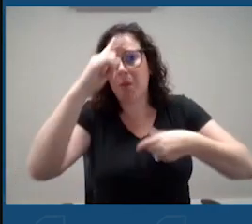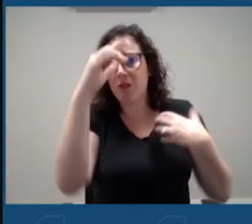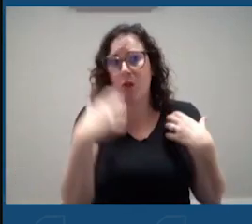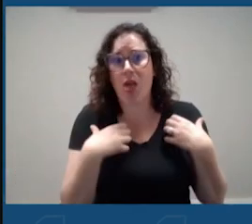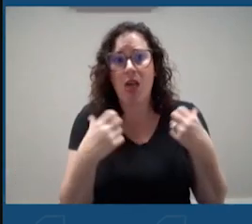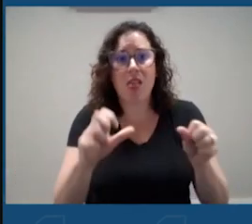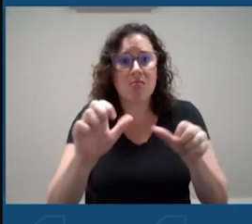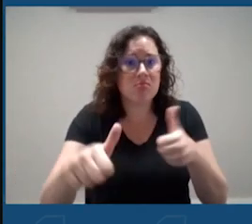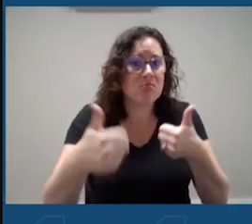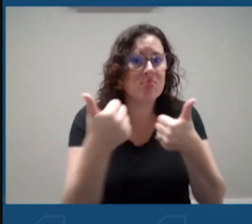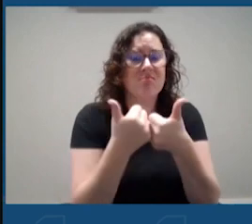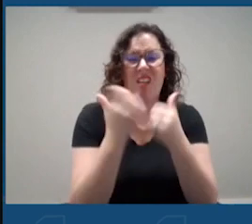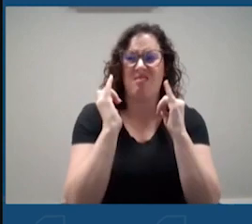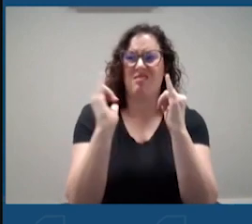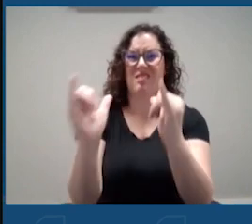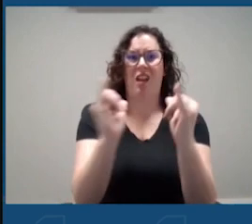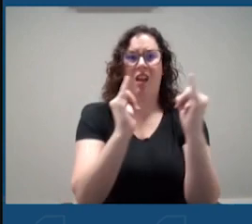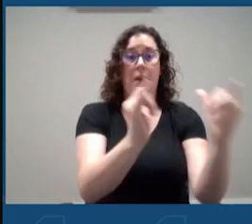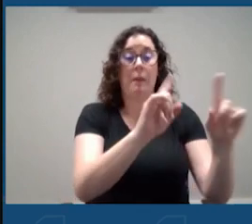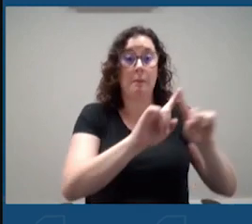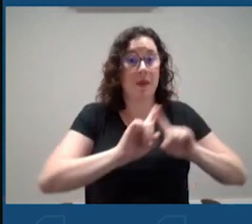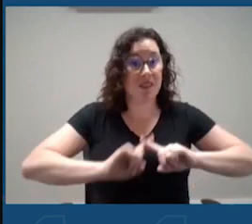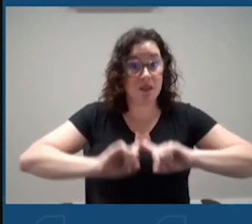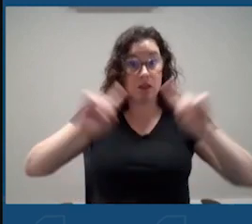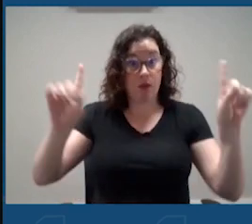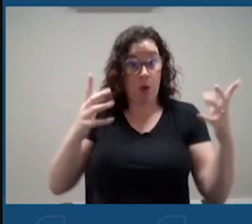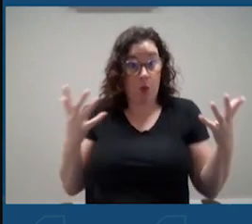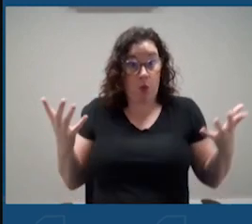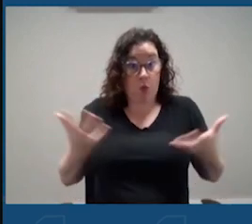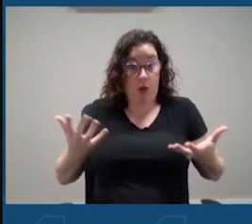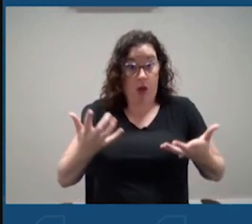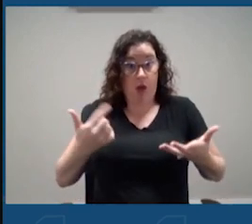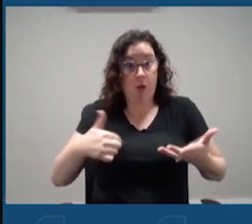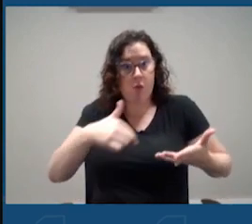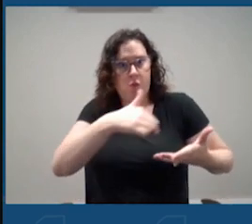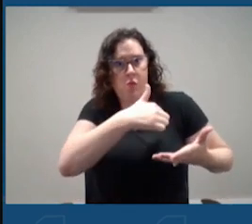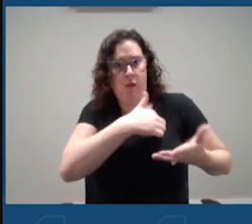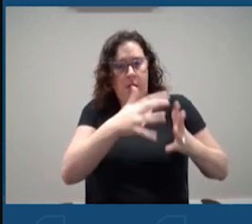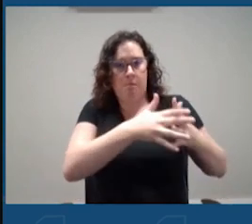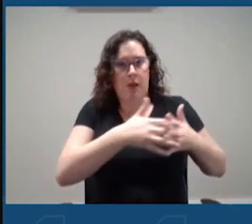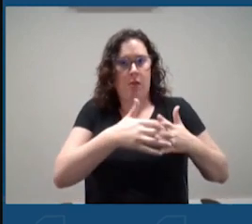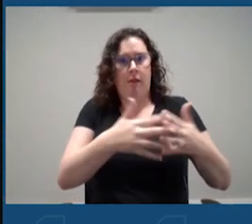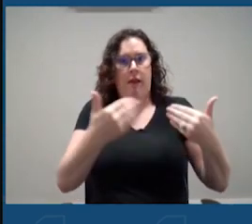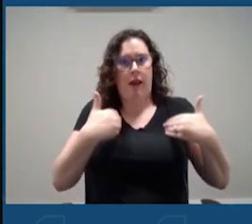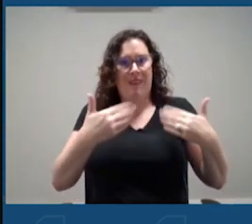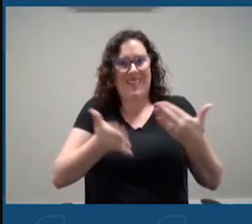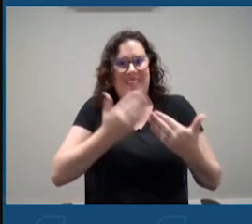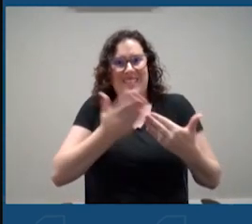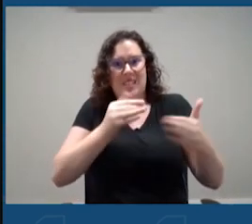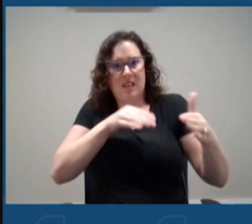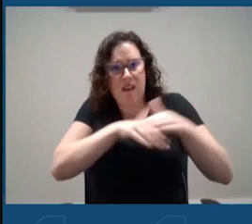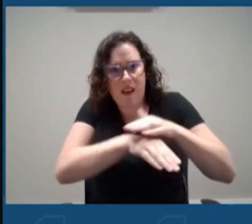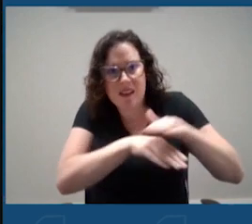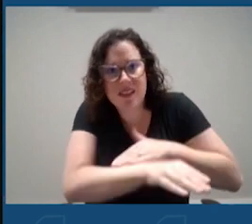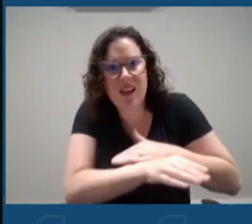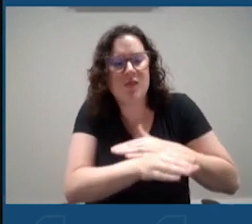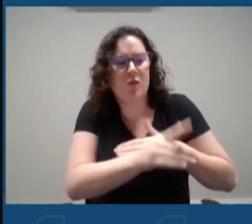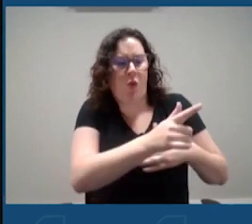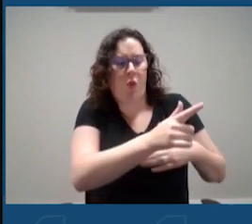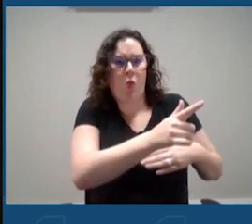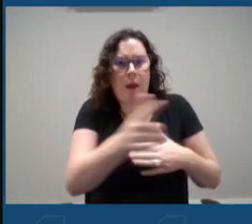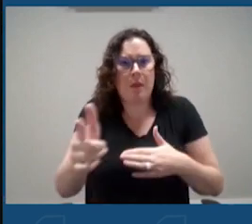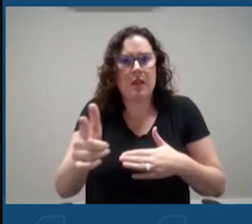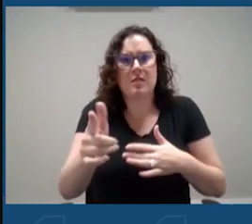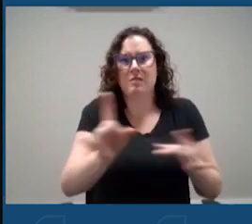the incredible access to weapons, especially weapons of mass destruction that